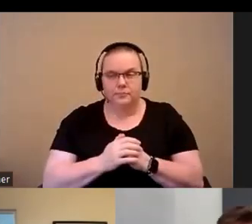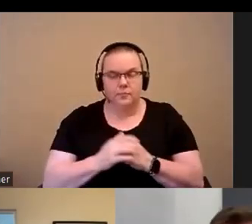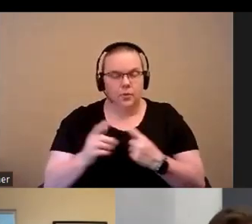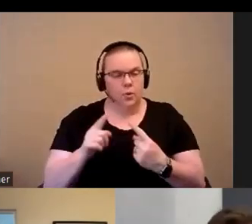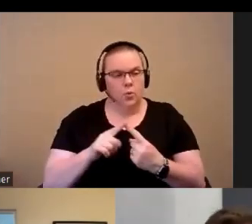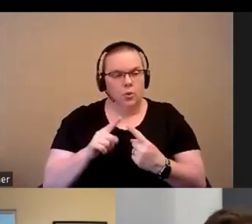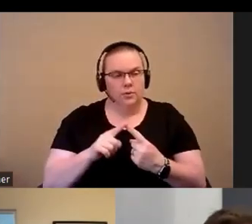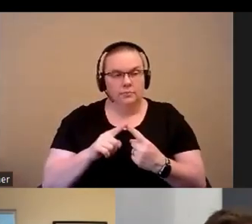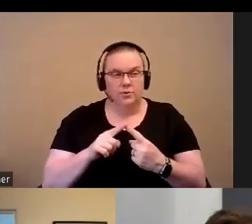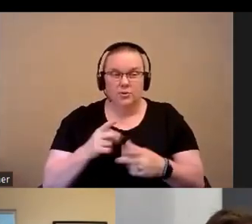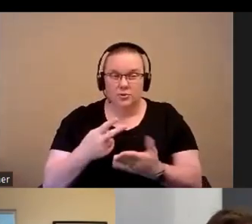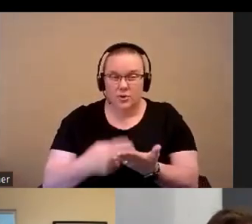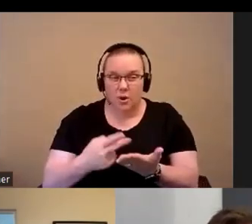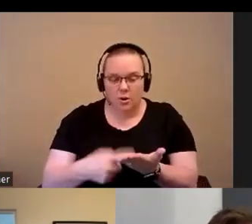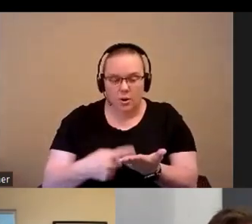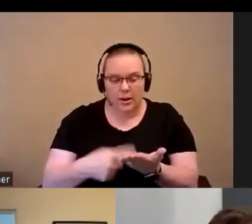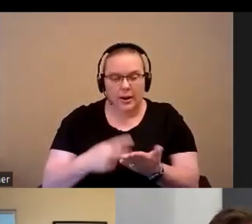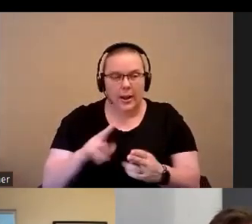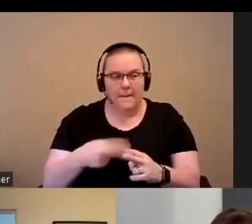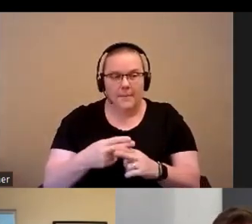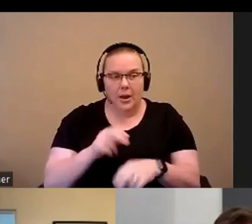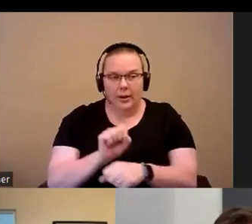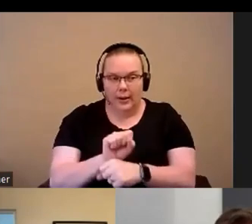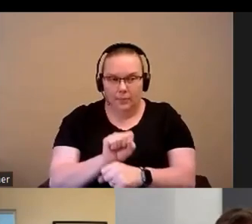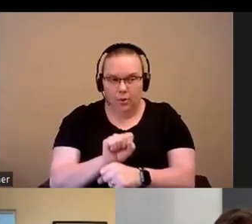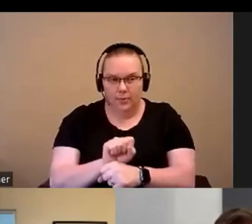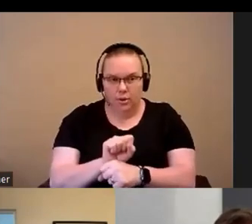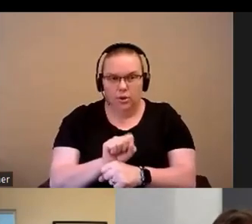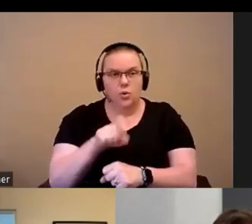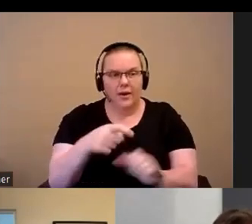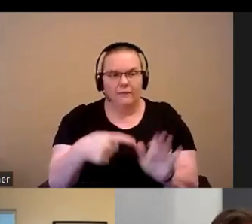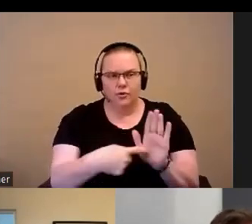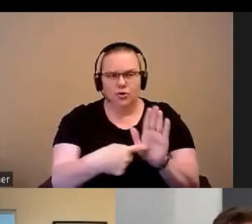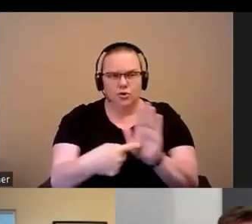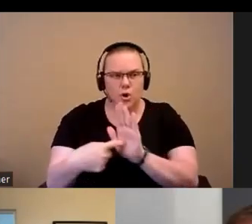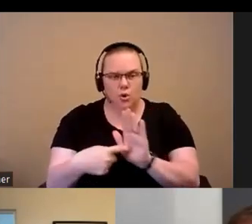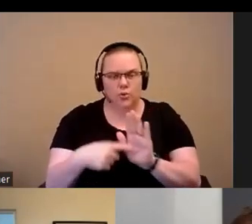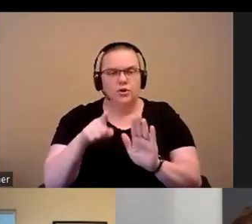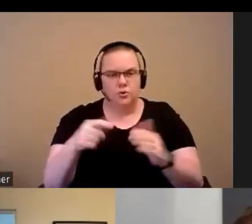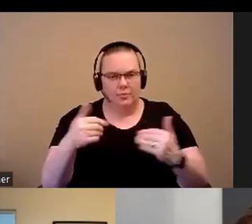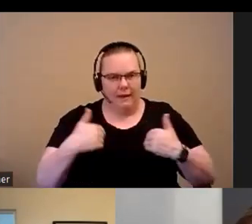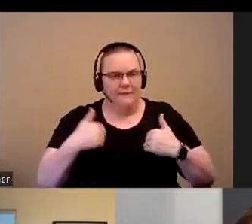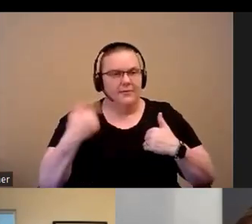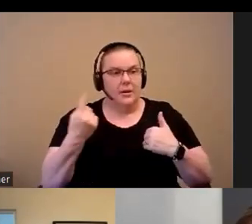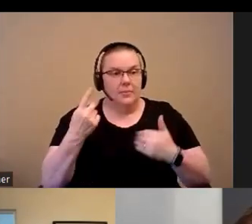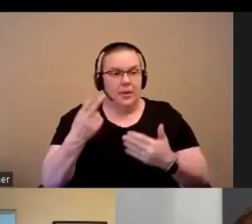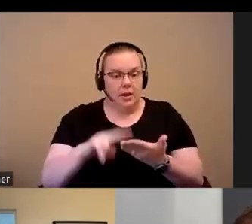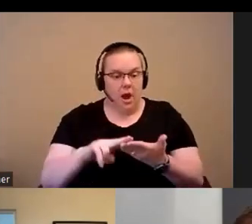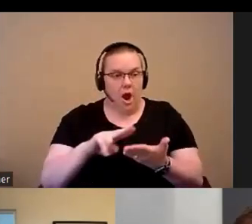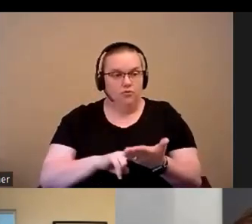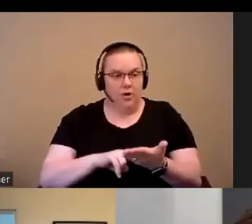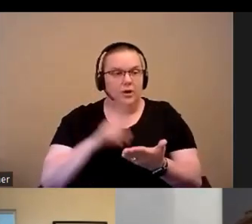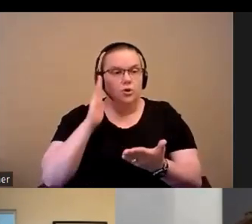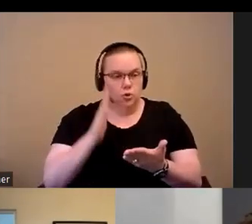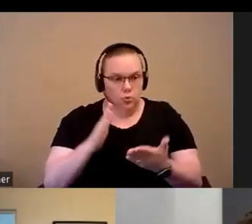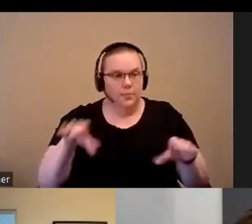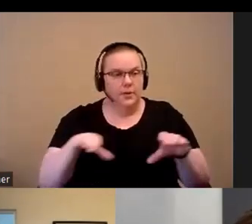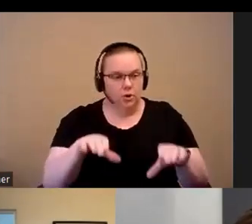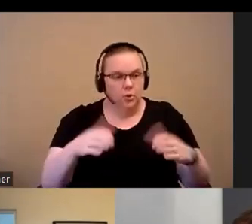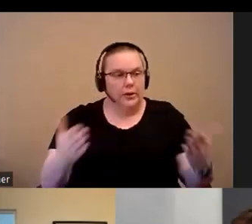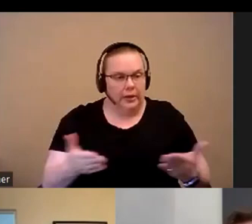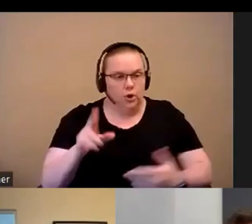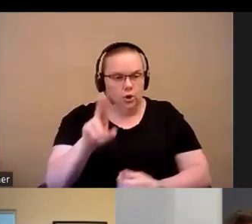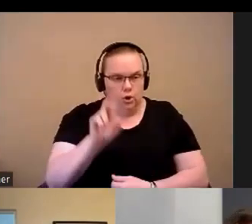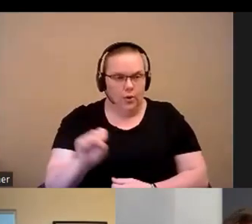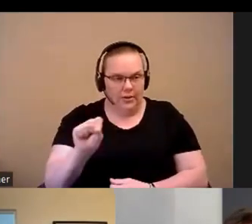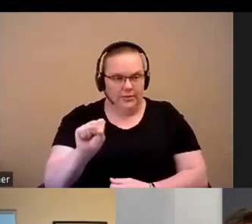about employment, you have to show that you've got something contracted that you're going to be doing in the US. And what Homeland